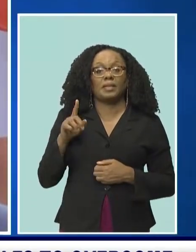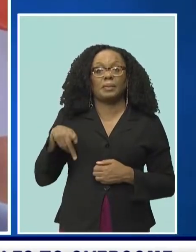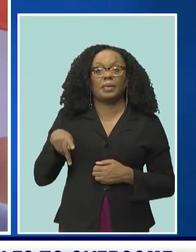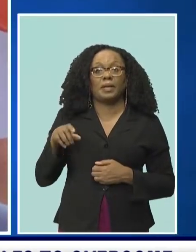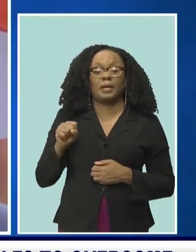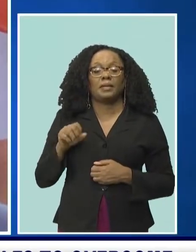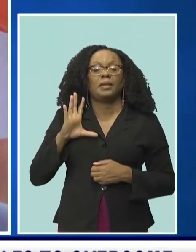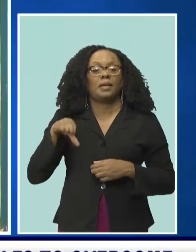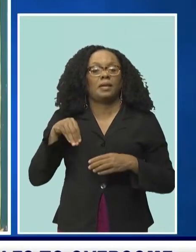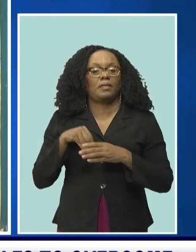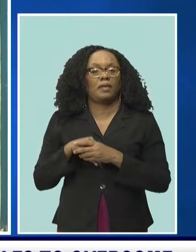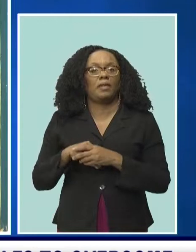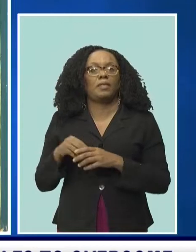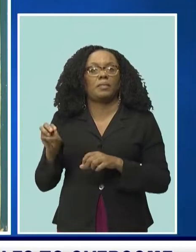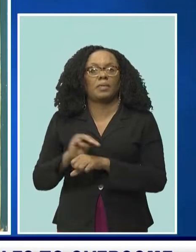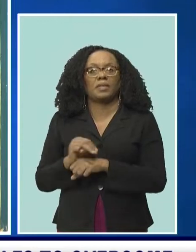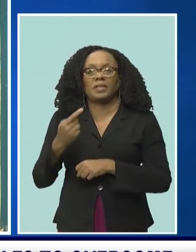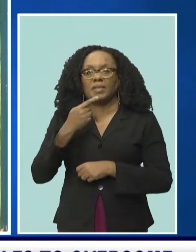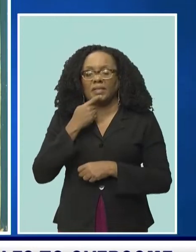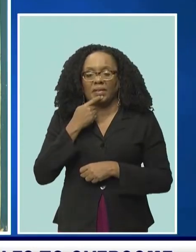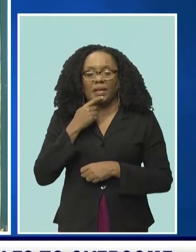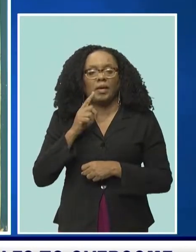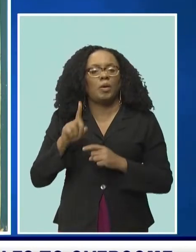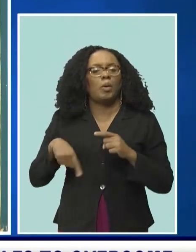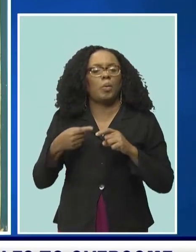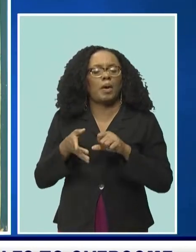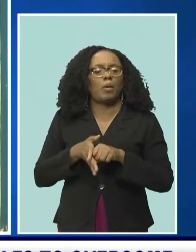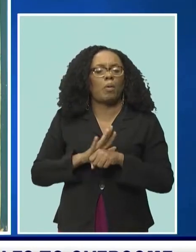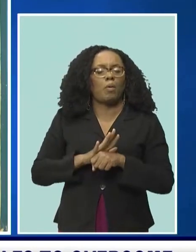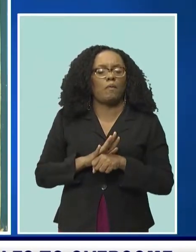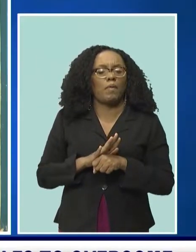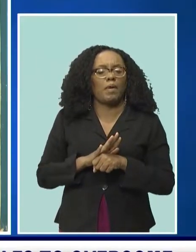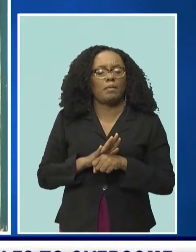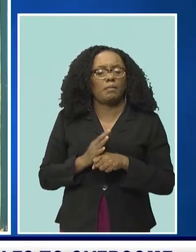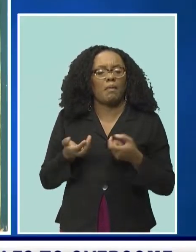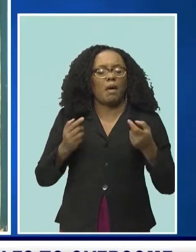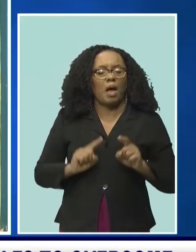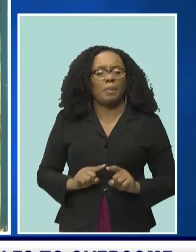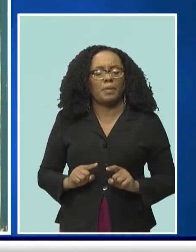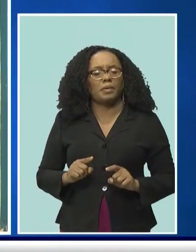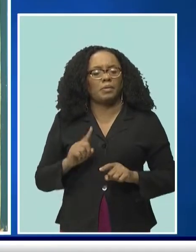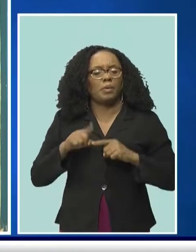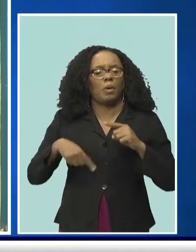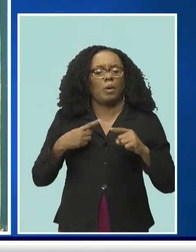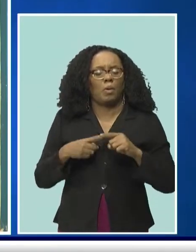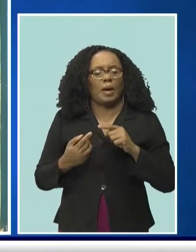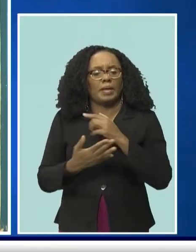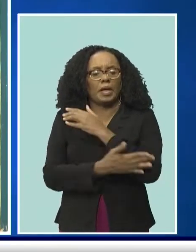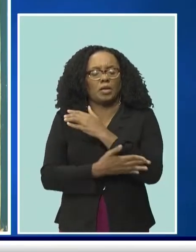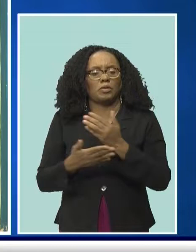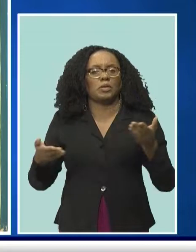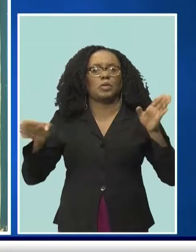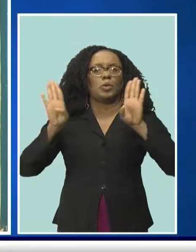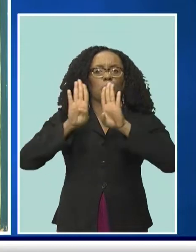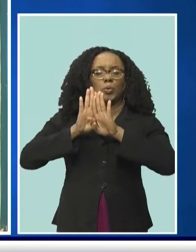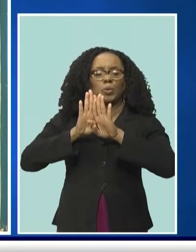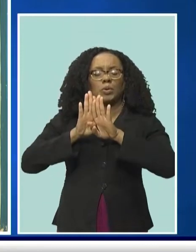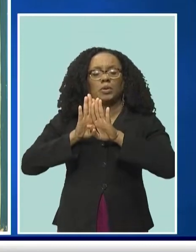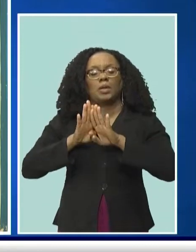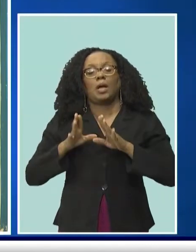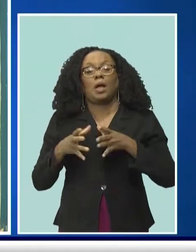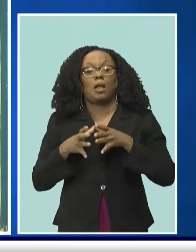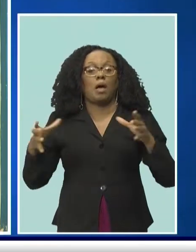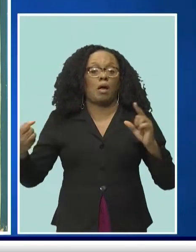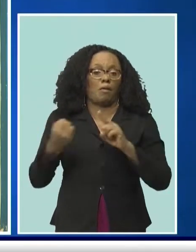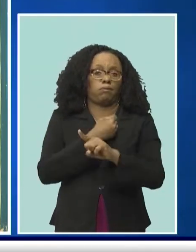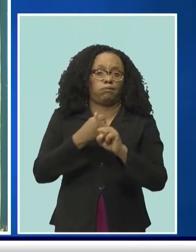COVID-19 significantly impacted gender-based violence. Countries had to, at some point, institute lockdowns to manage the